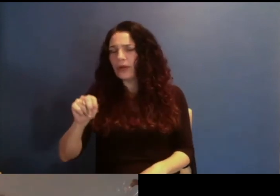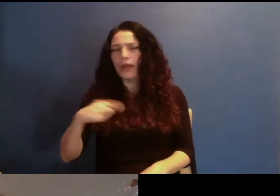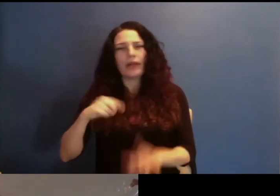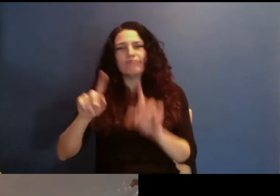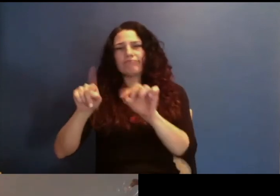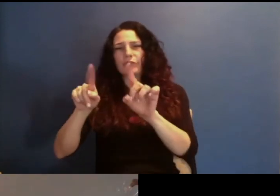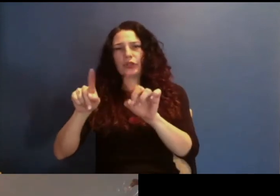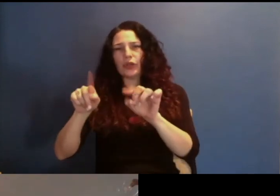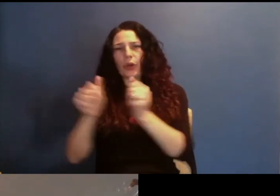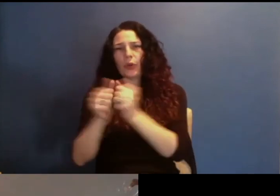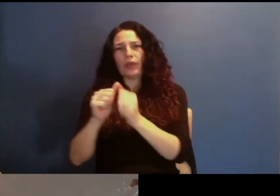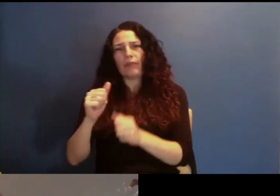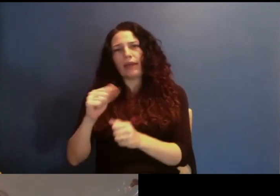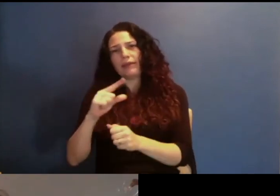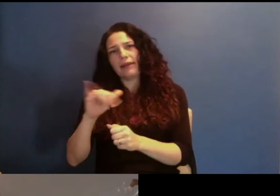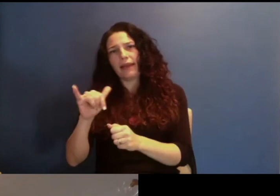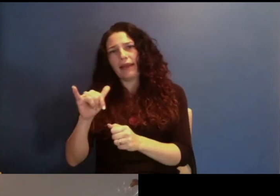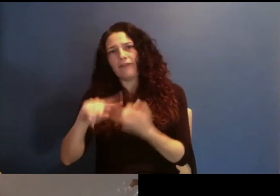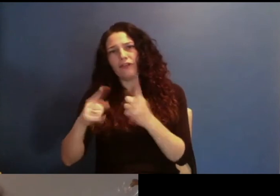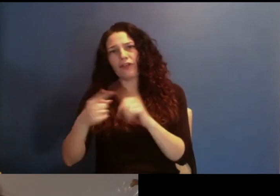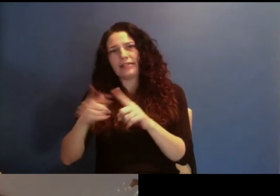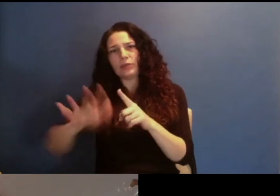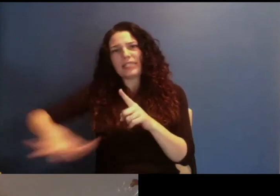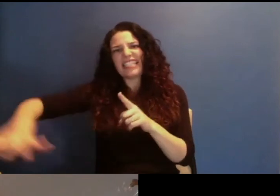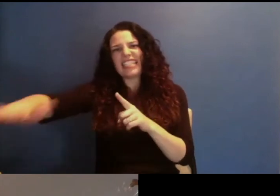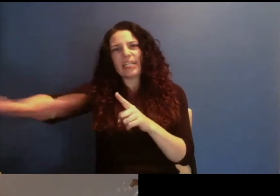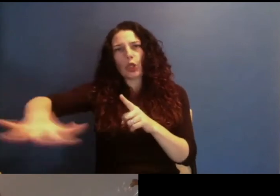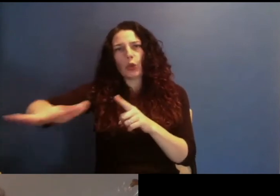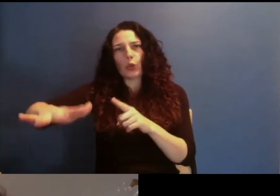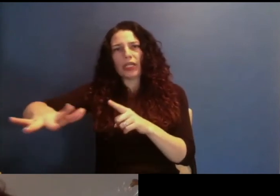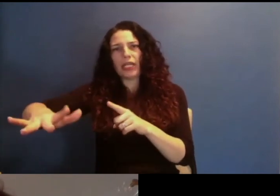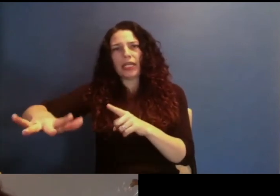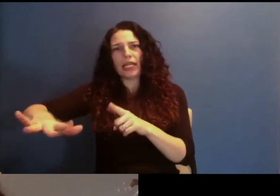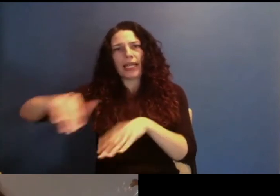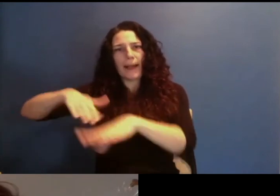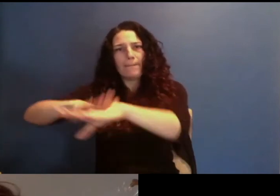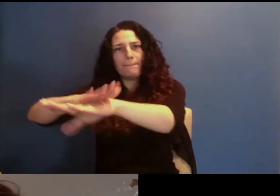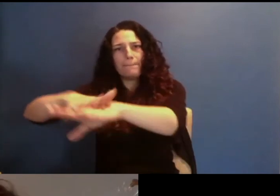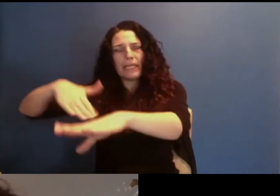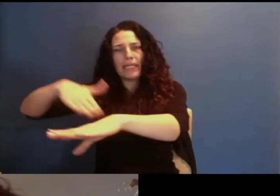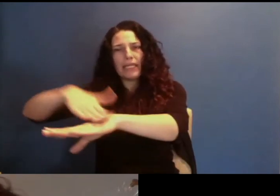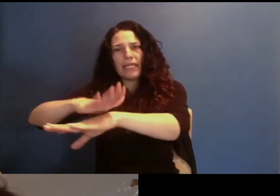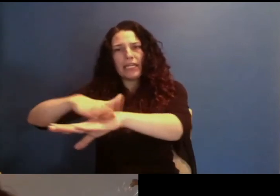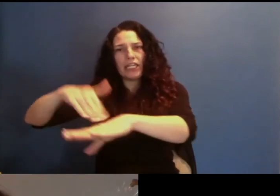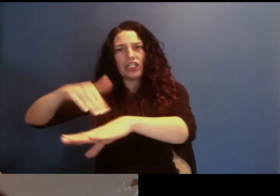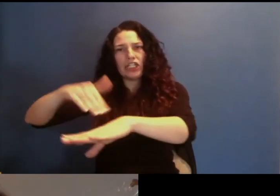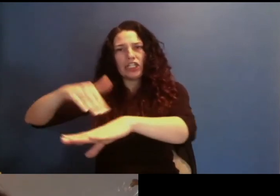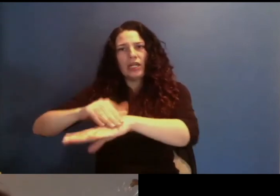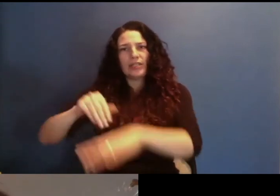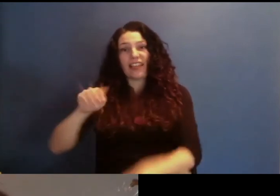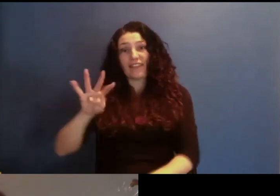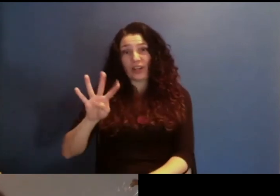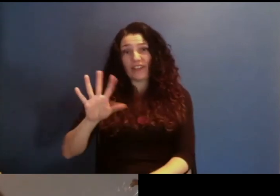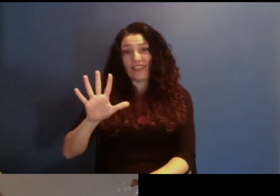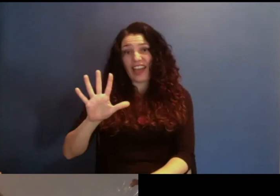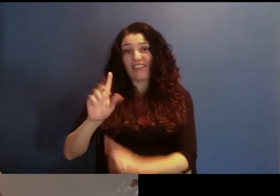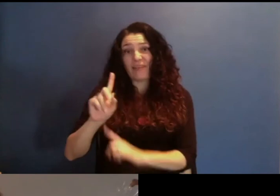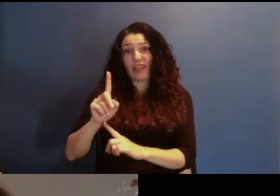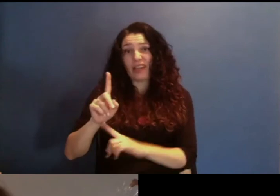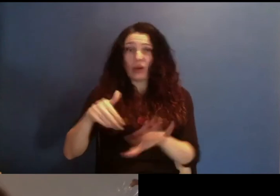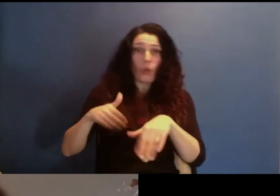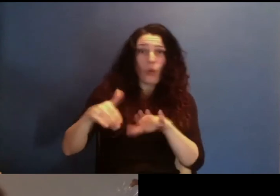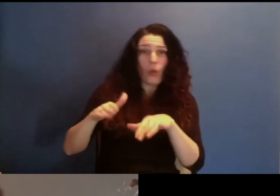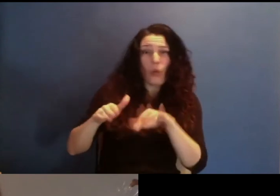secluded beach, which was like everyone was like yes, and like my CP ass was like okay, a 45-minute walk through like weird terrain and